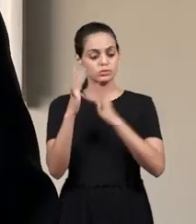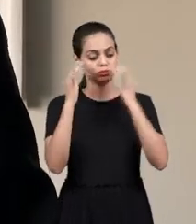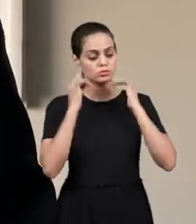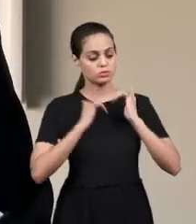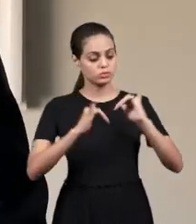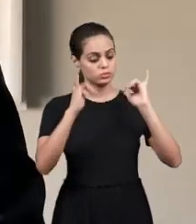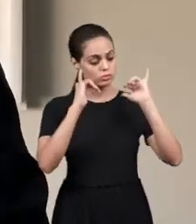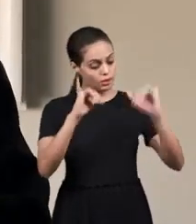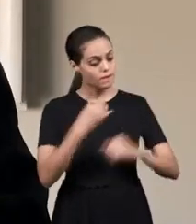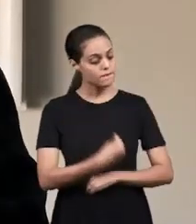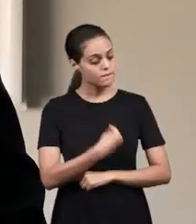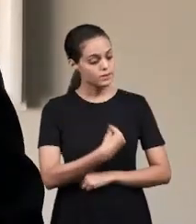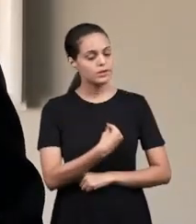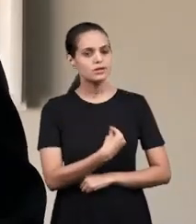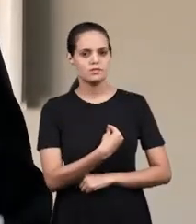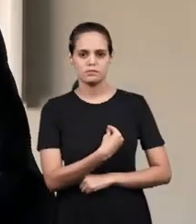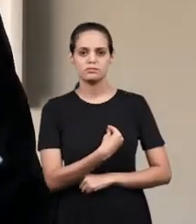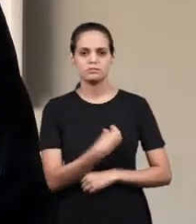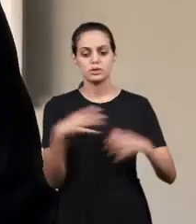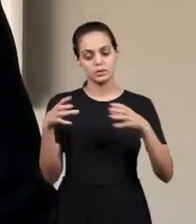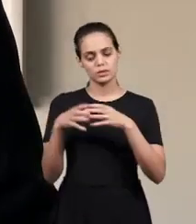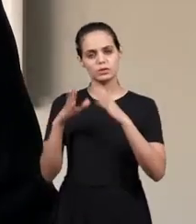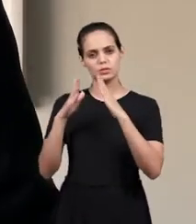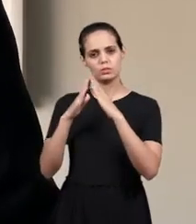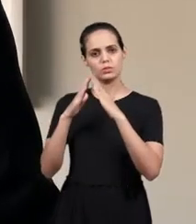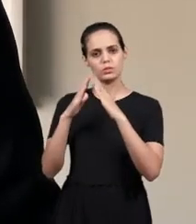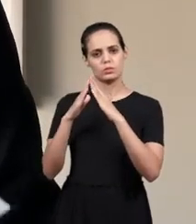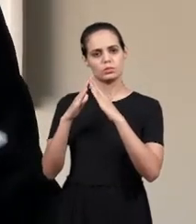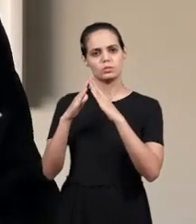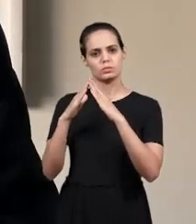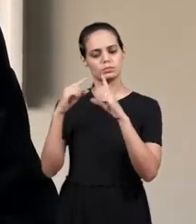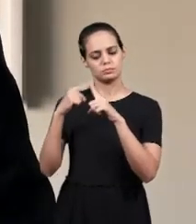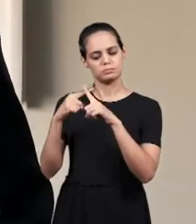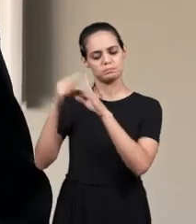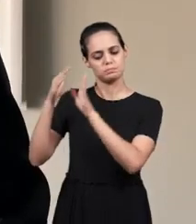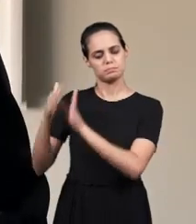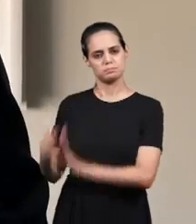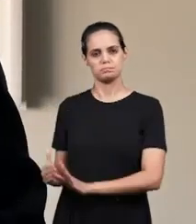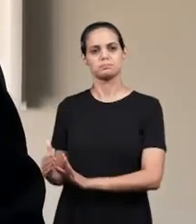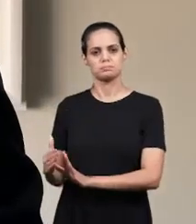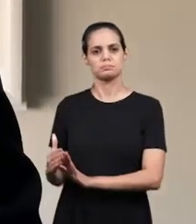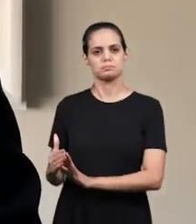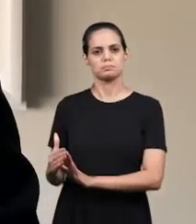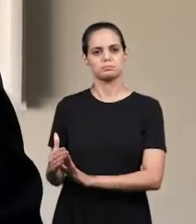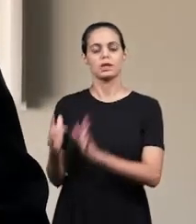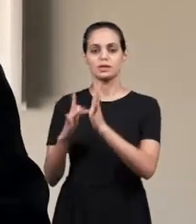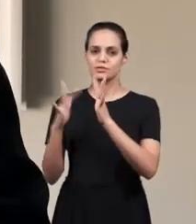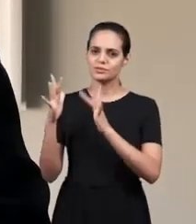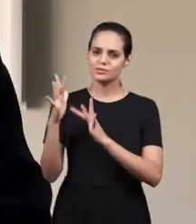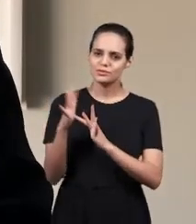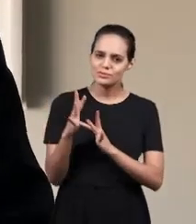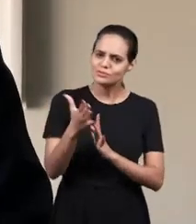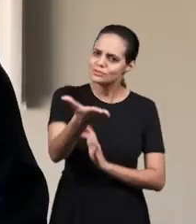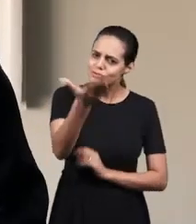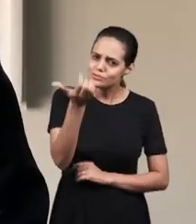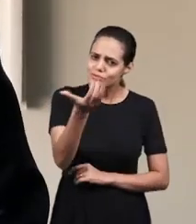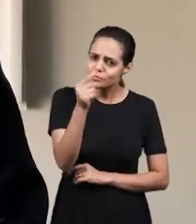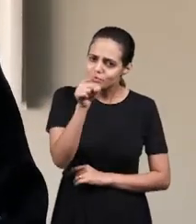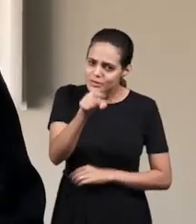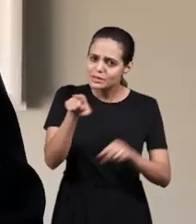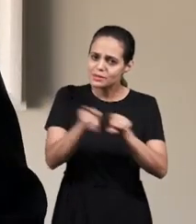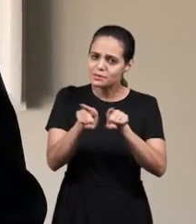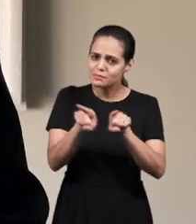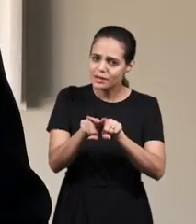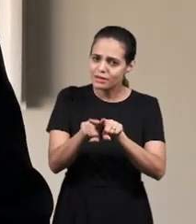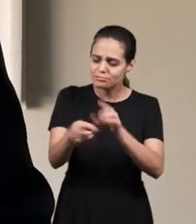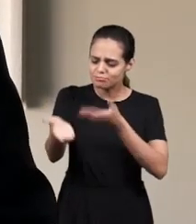And this group is called the Faithful Church. And the Lord wants you to be a part of this faithful church, so you can have the certainty of eternal